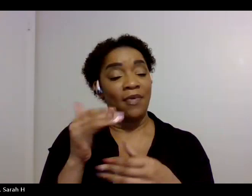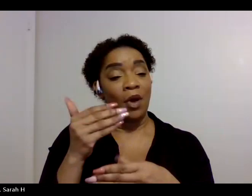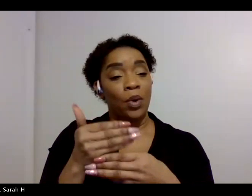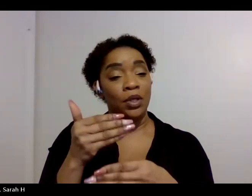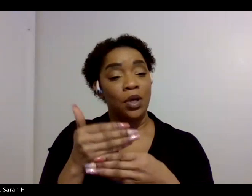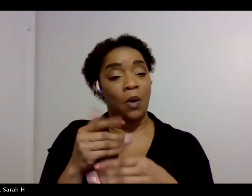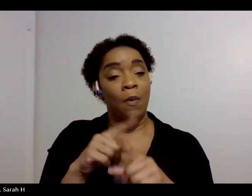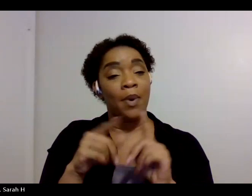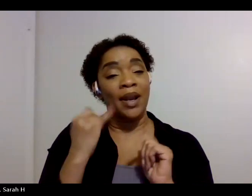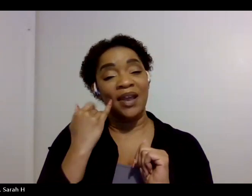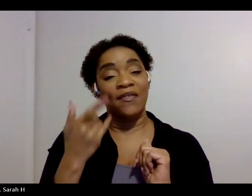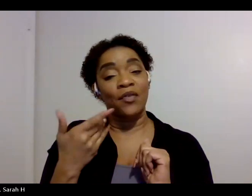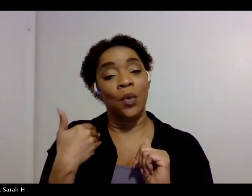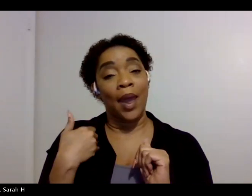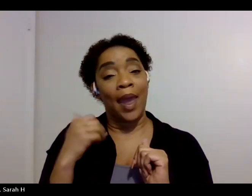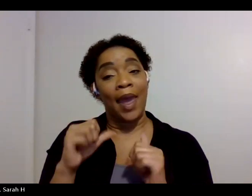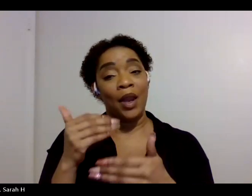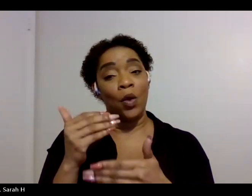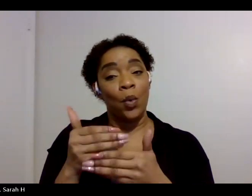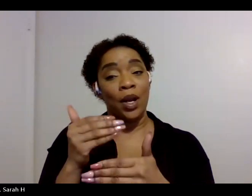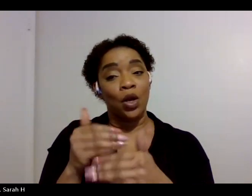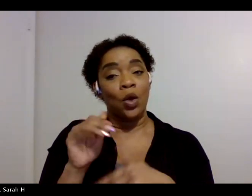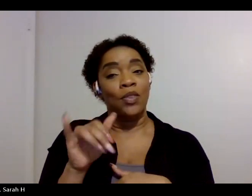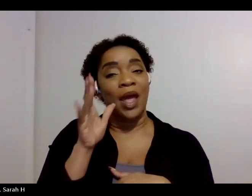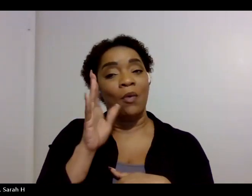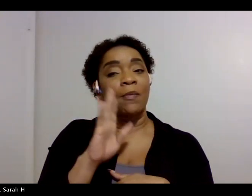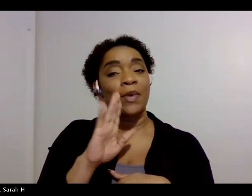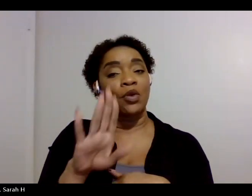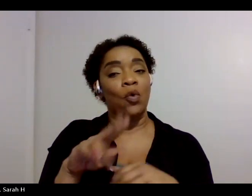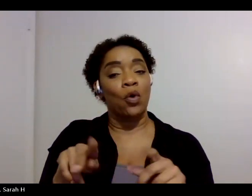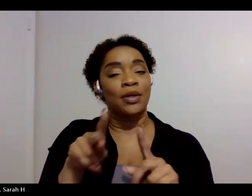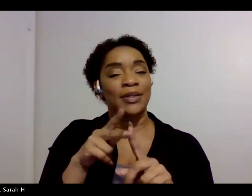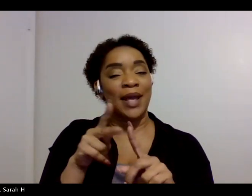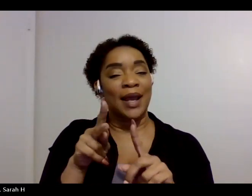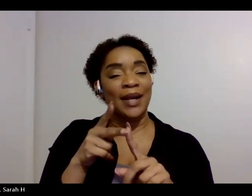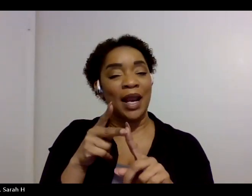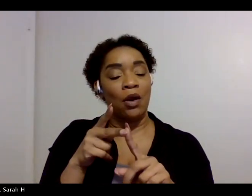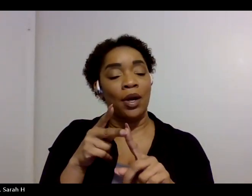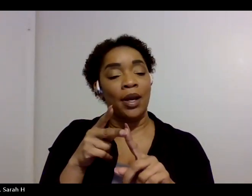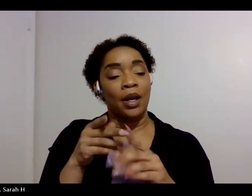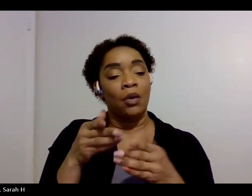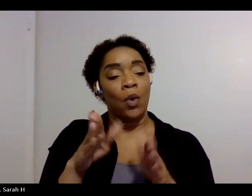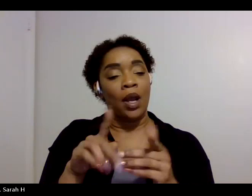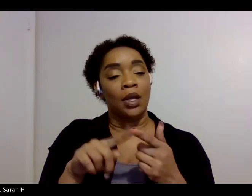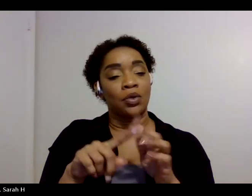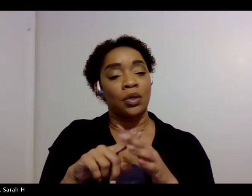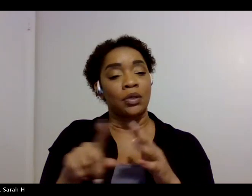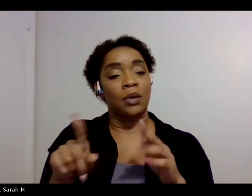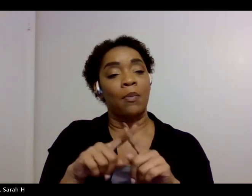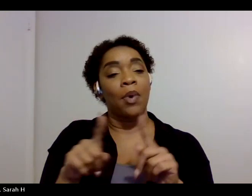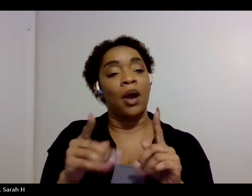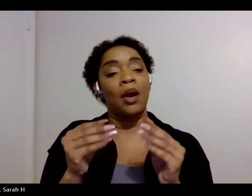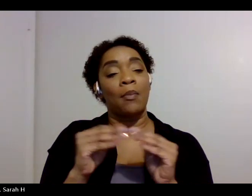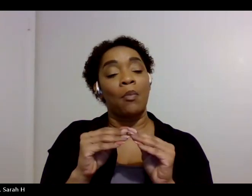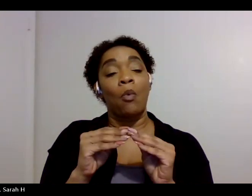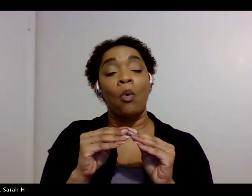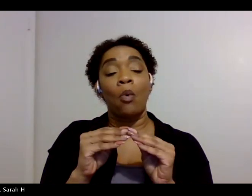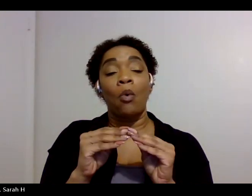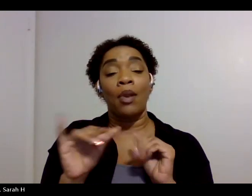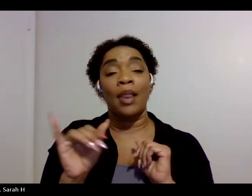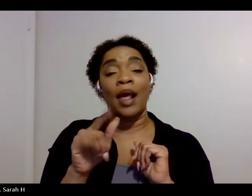window, you would that would be your secondary means of egress. But more or less, you would have to shelter in place. That would be